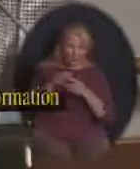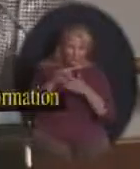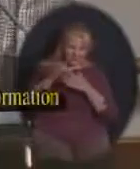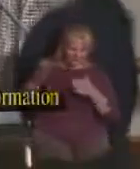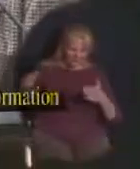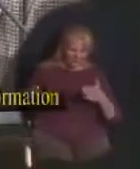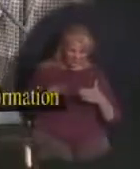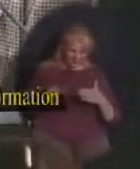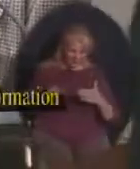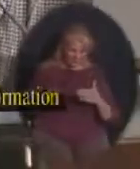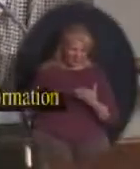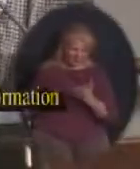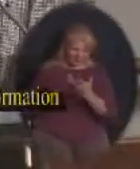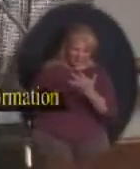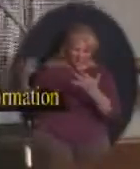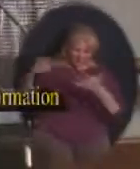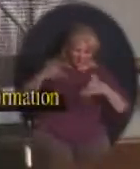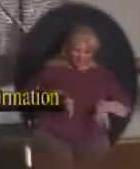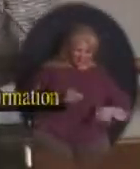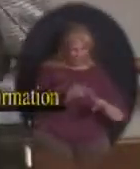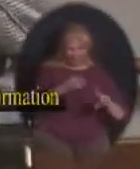bringing in from the lobby area.